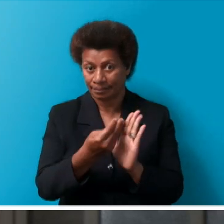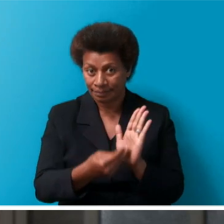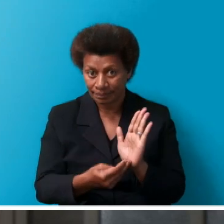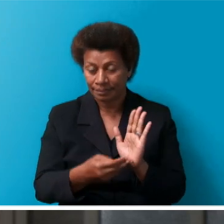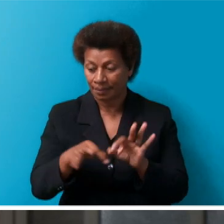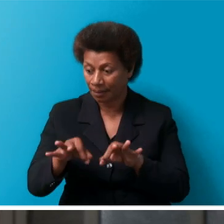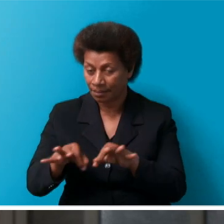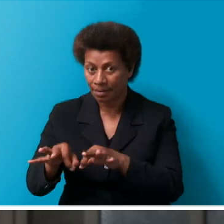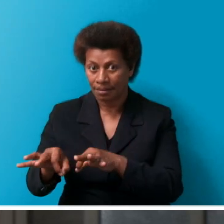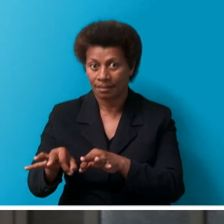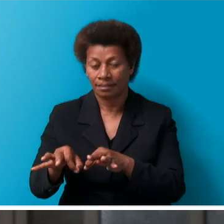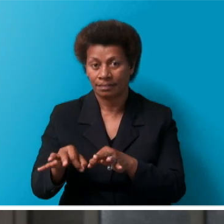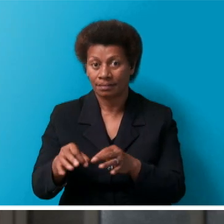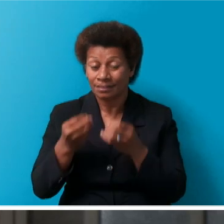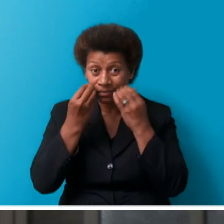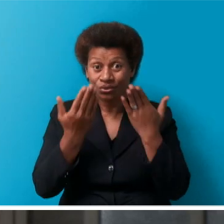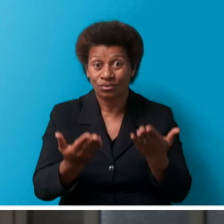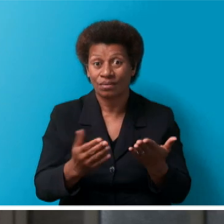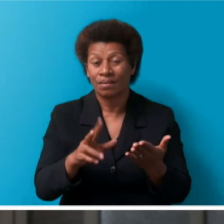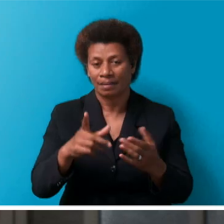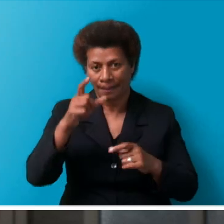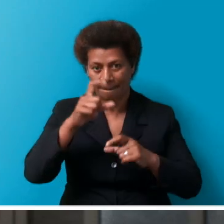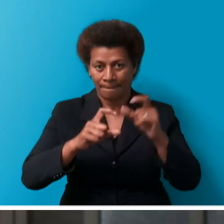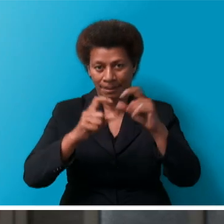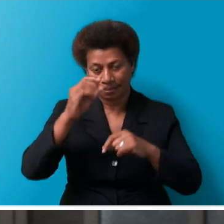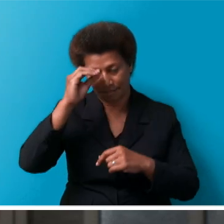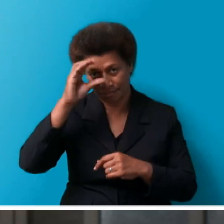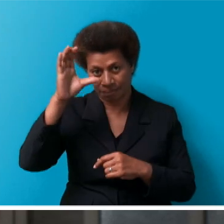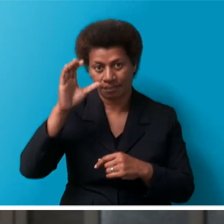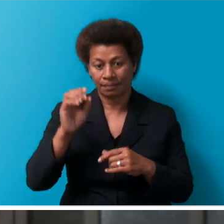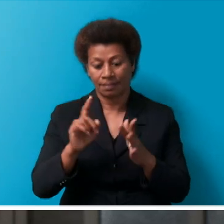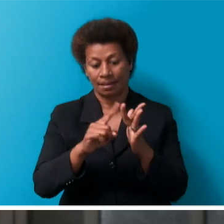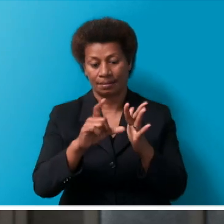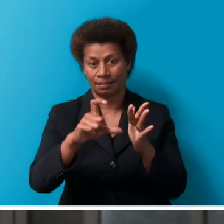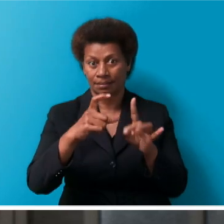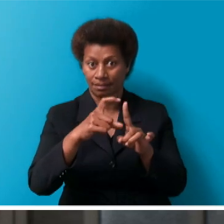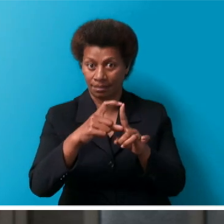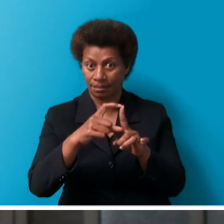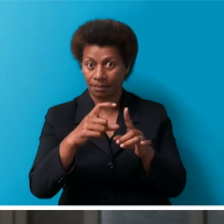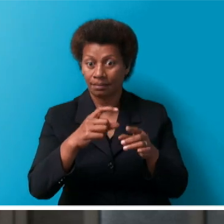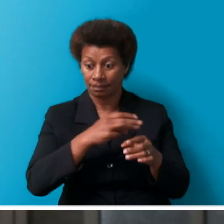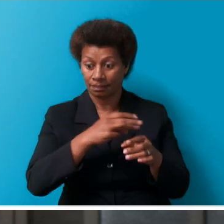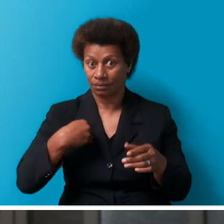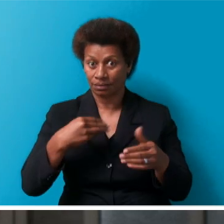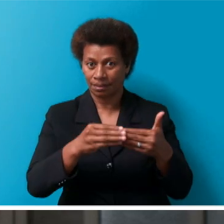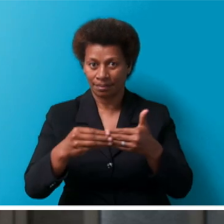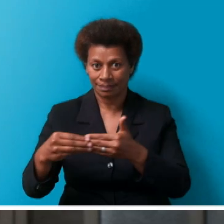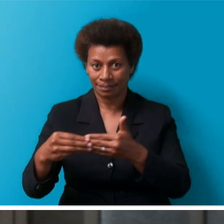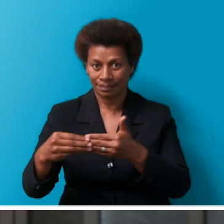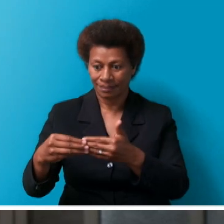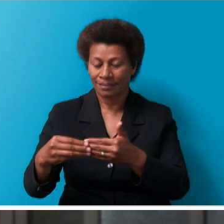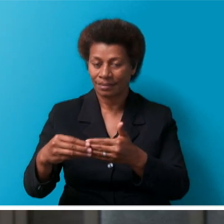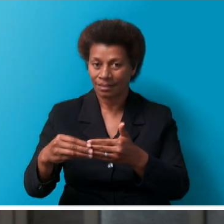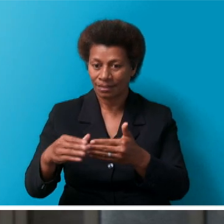this effort is amplified by the Institutional Capacity Development Initiative, or ICD, led by the ministry, which works across government